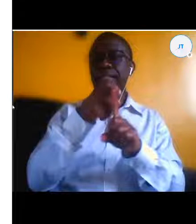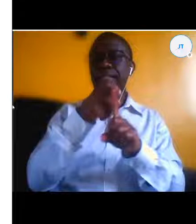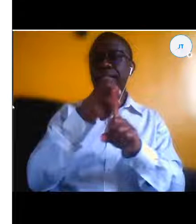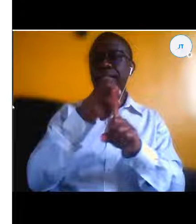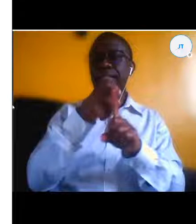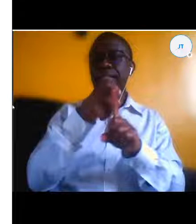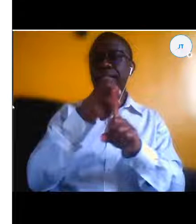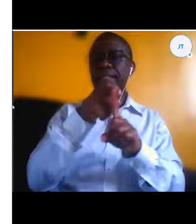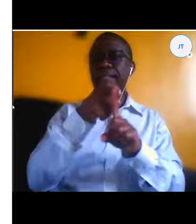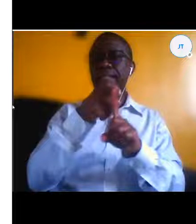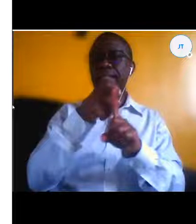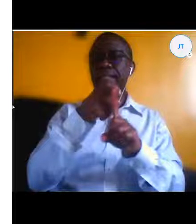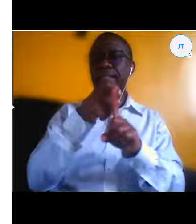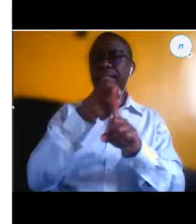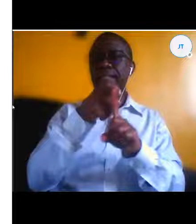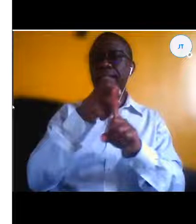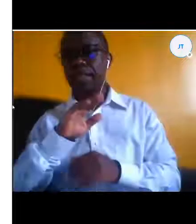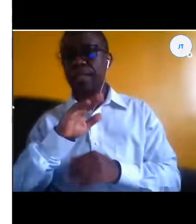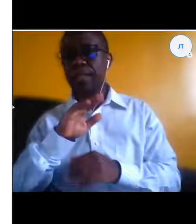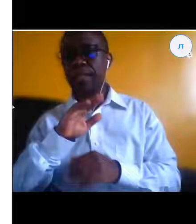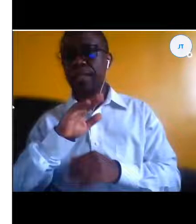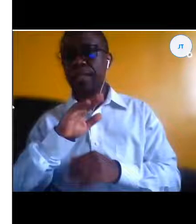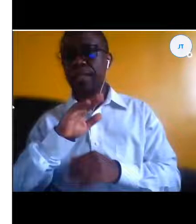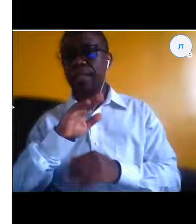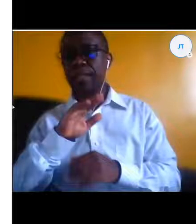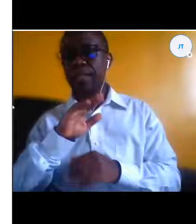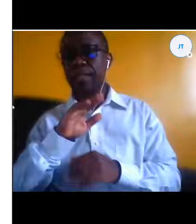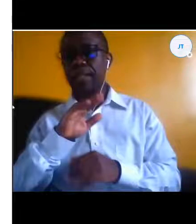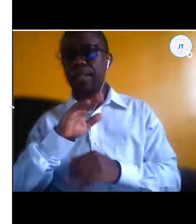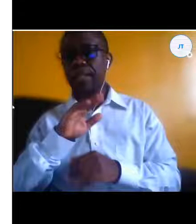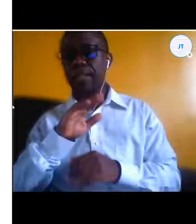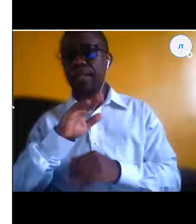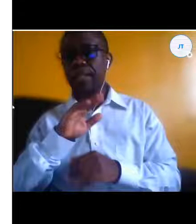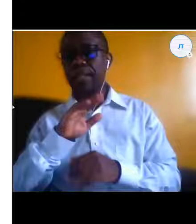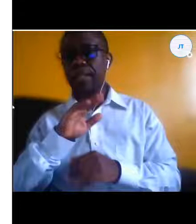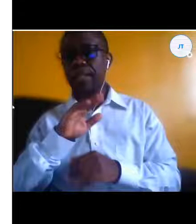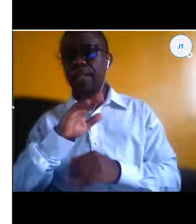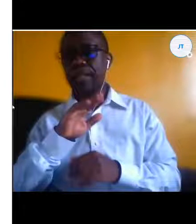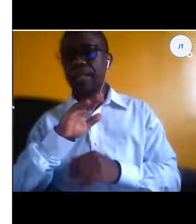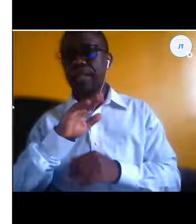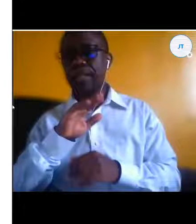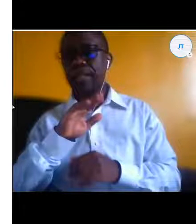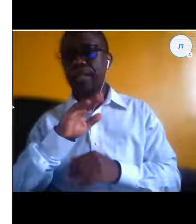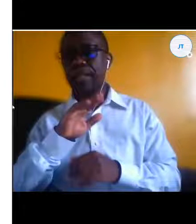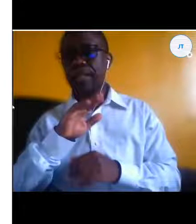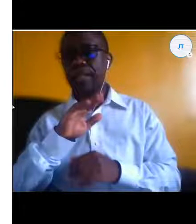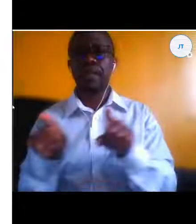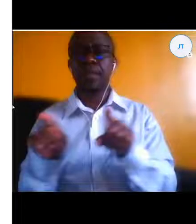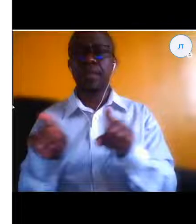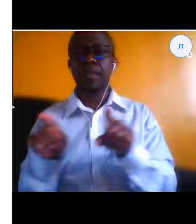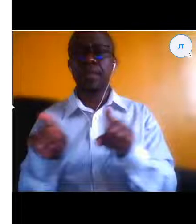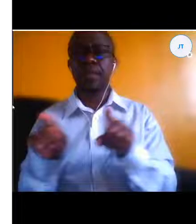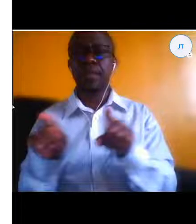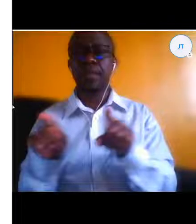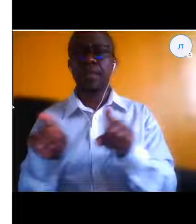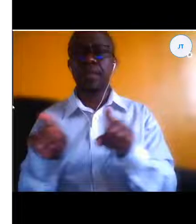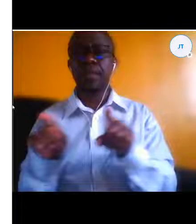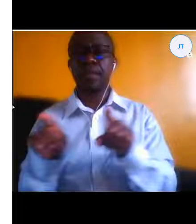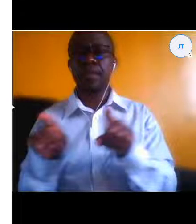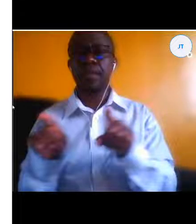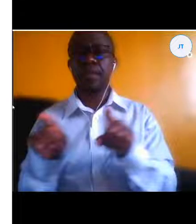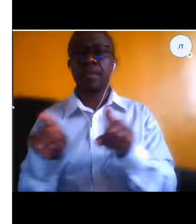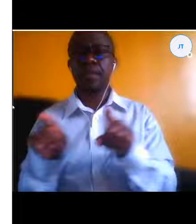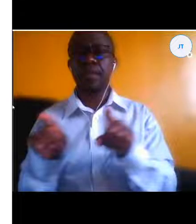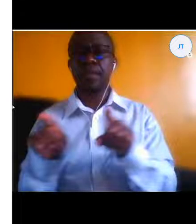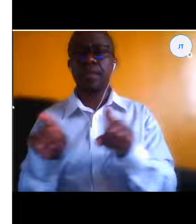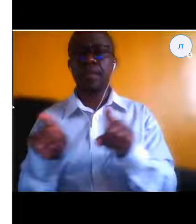be looking forward to as they are work, and intersecting that work with the various instruments that